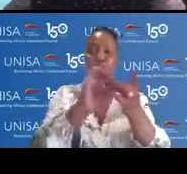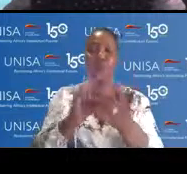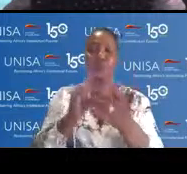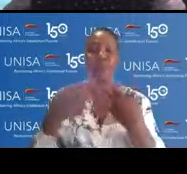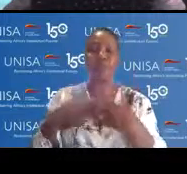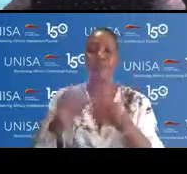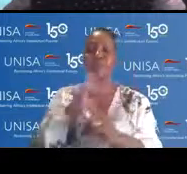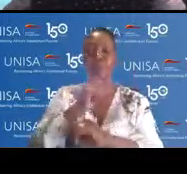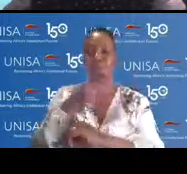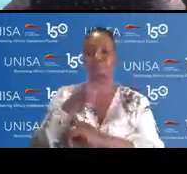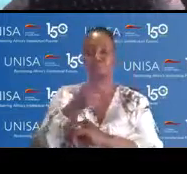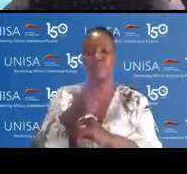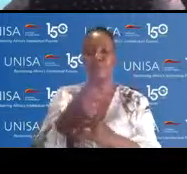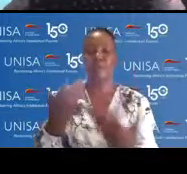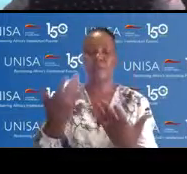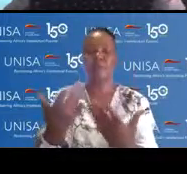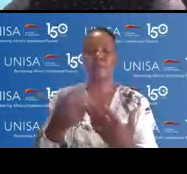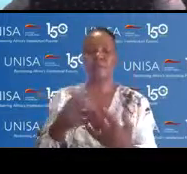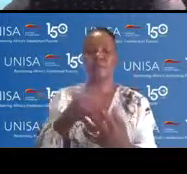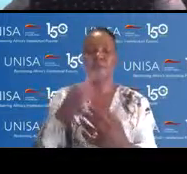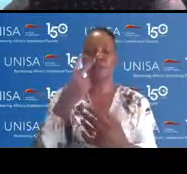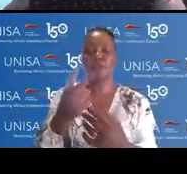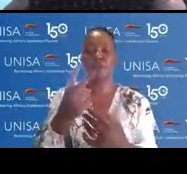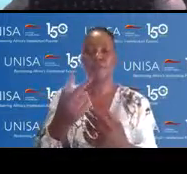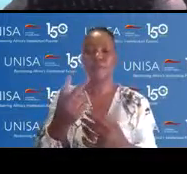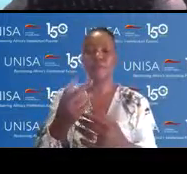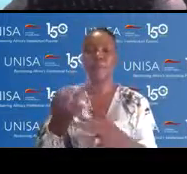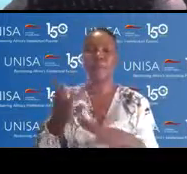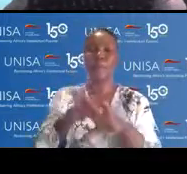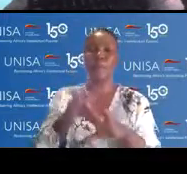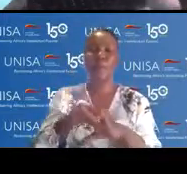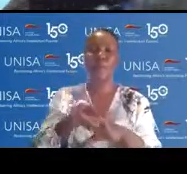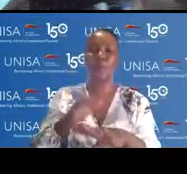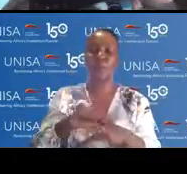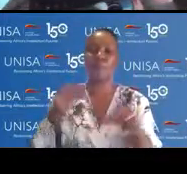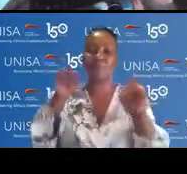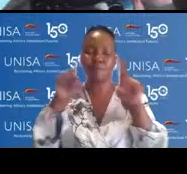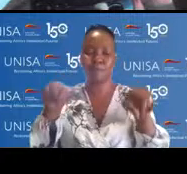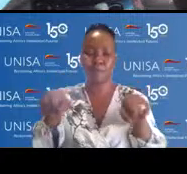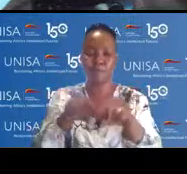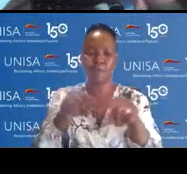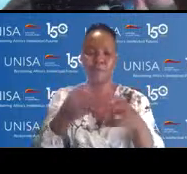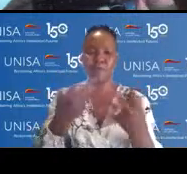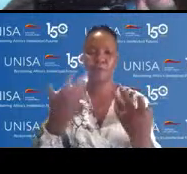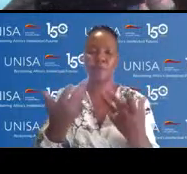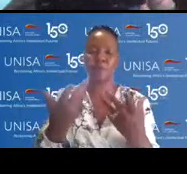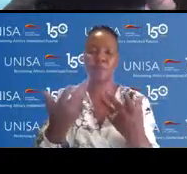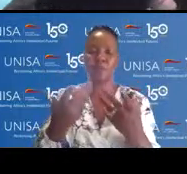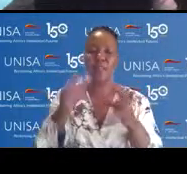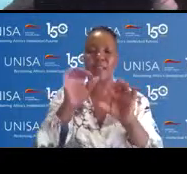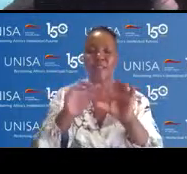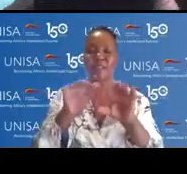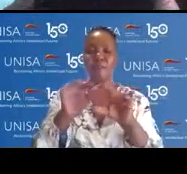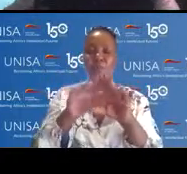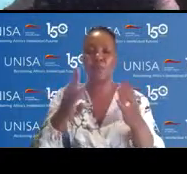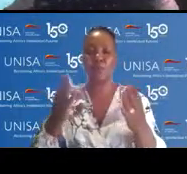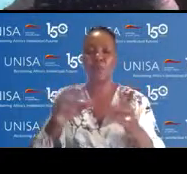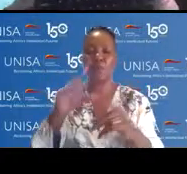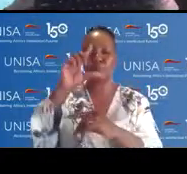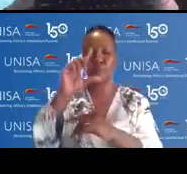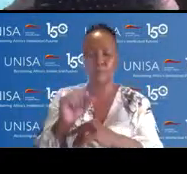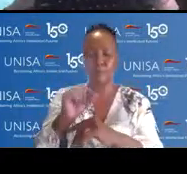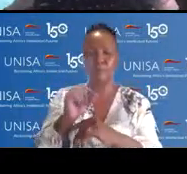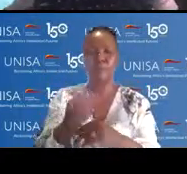you get to see more on the screen, and the keyboard basically minimizes, and you've got more options